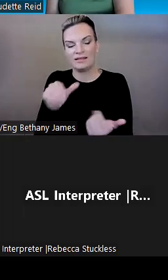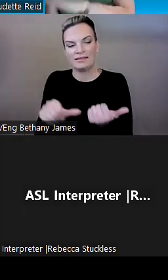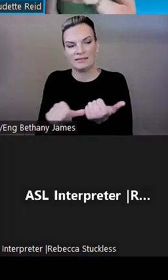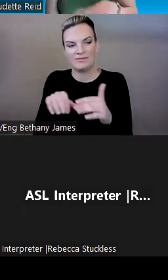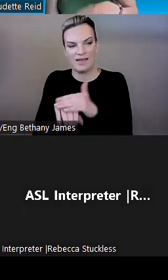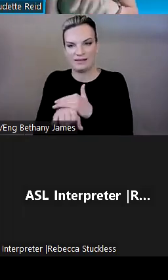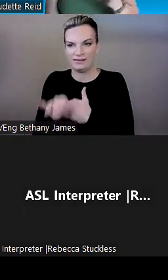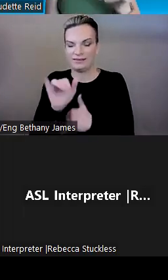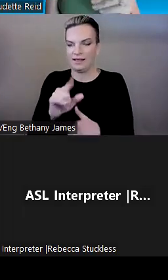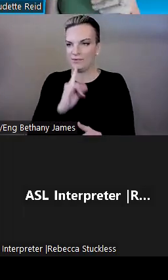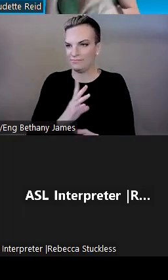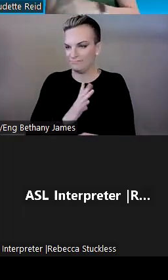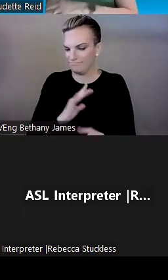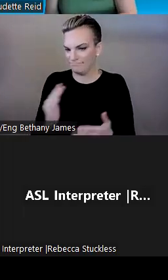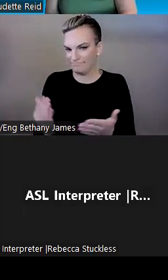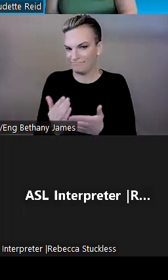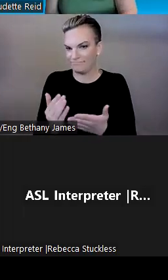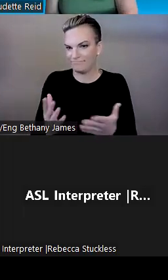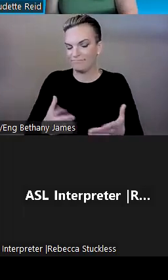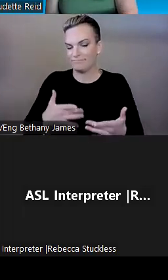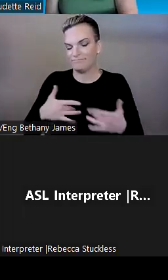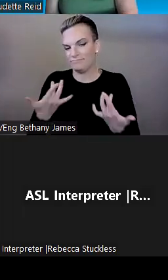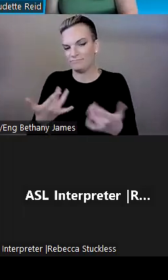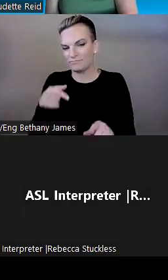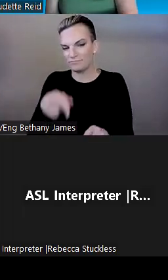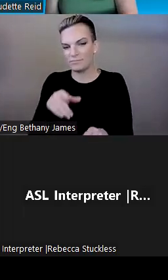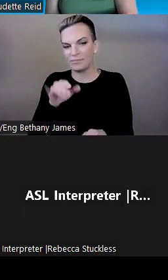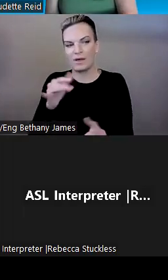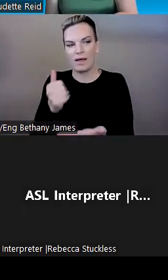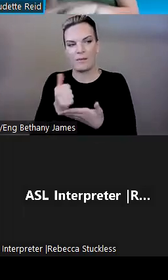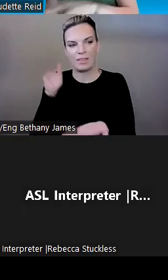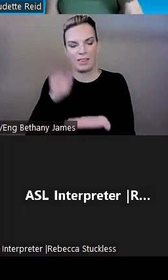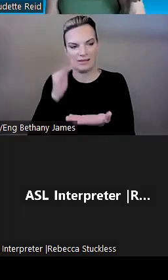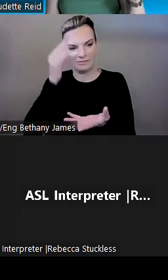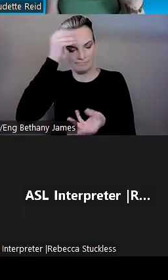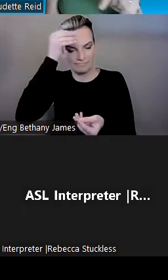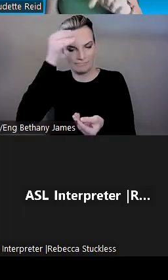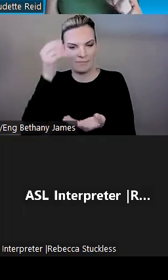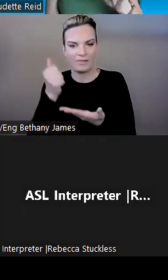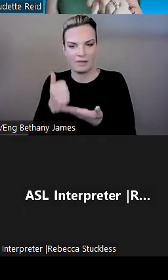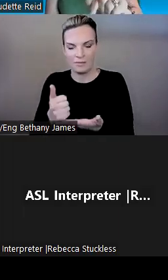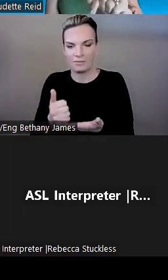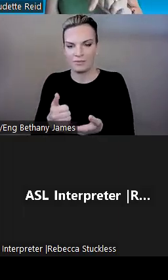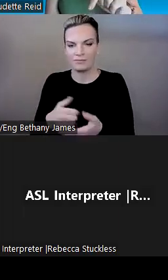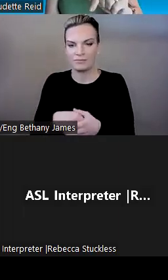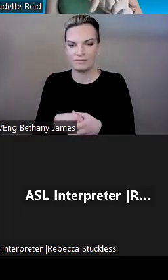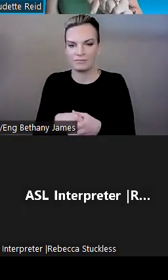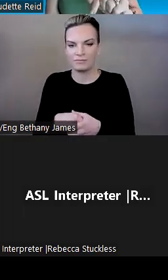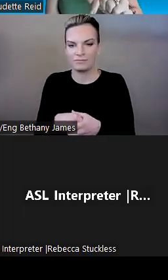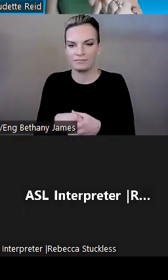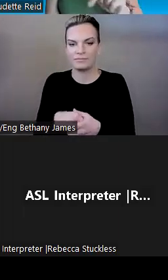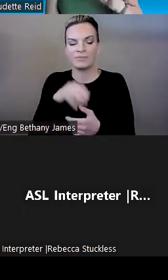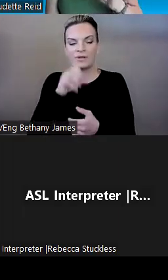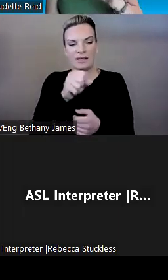one. It can really lighten the cognitive load, and it can be made specific to the